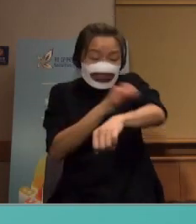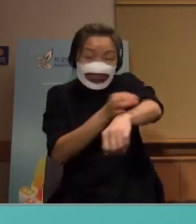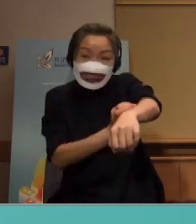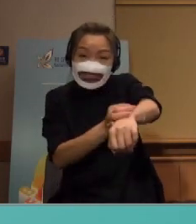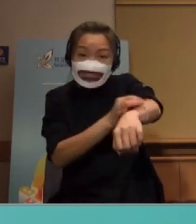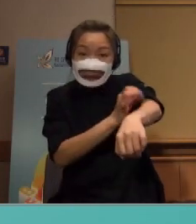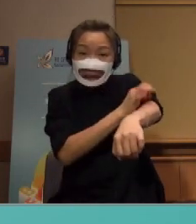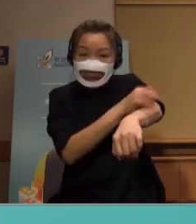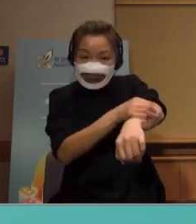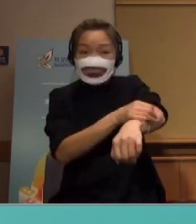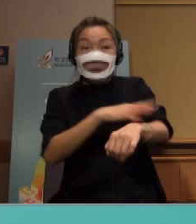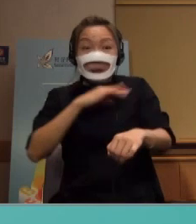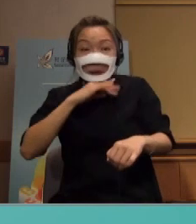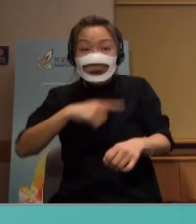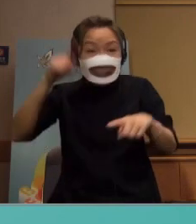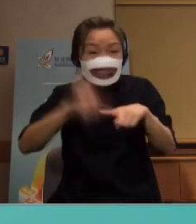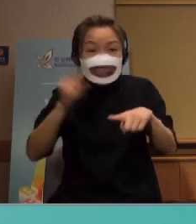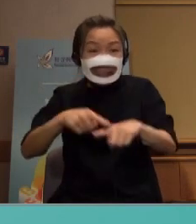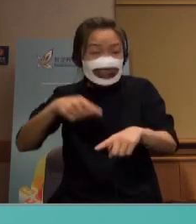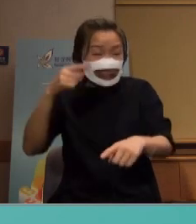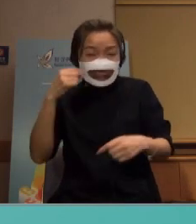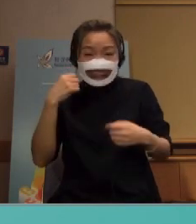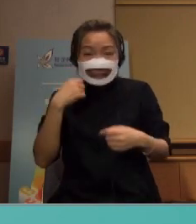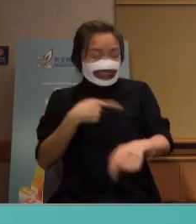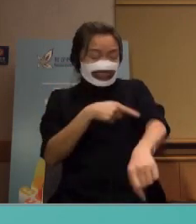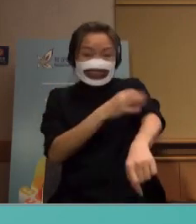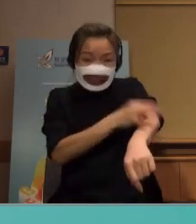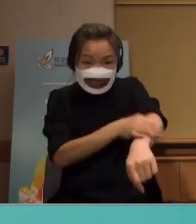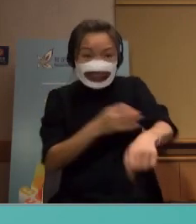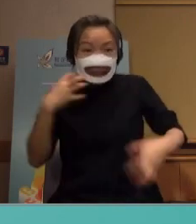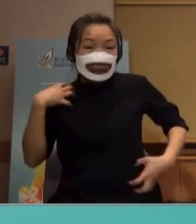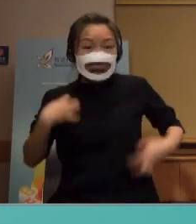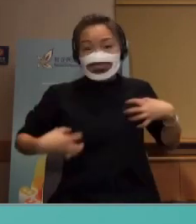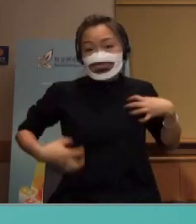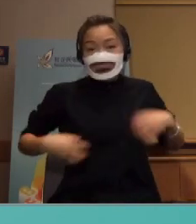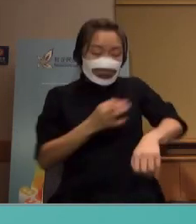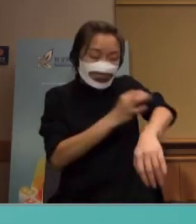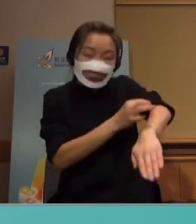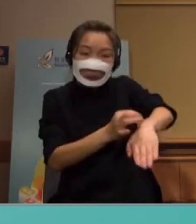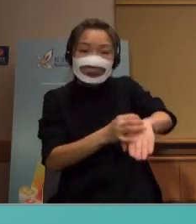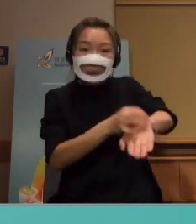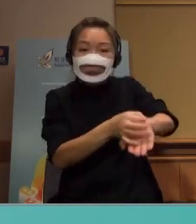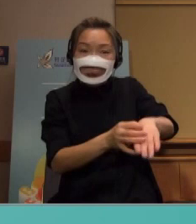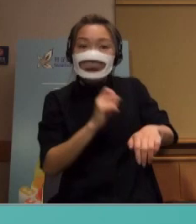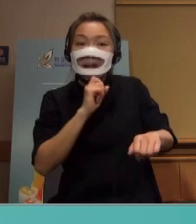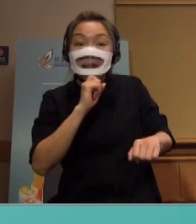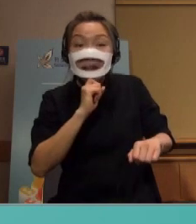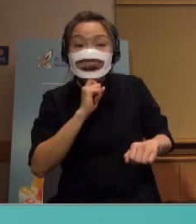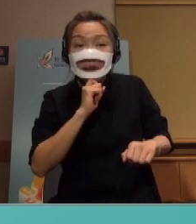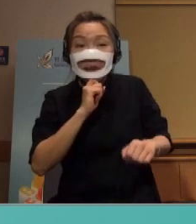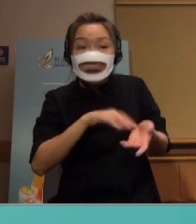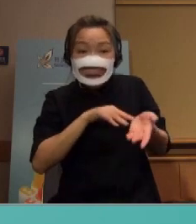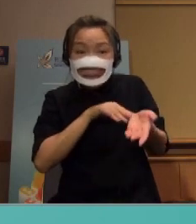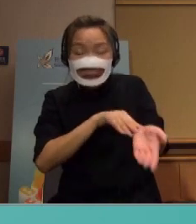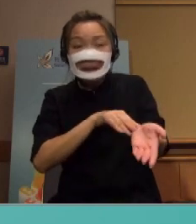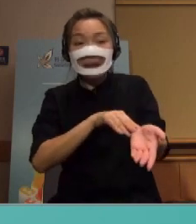actually we want to let people to understand. Okay, monkeypox you can recover, and actually it's not that horrible. And